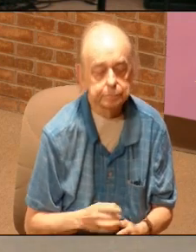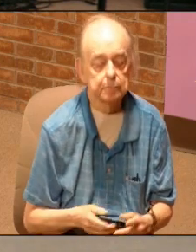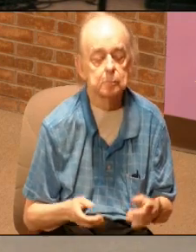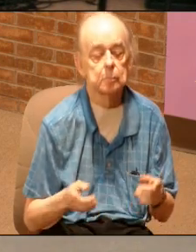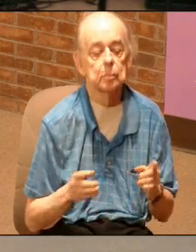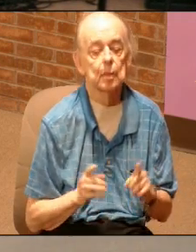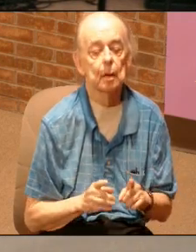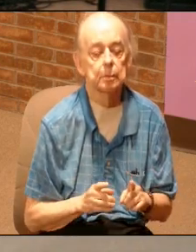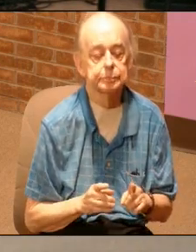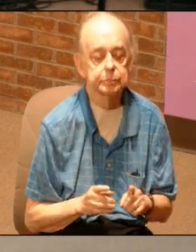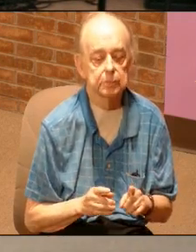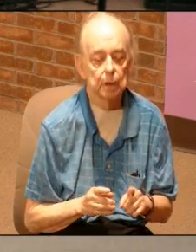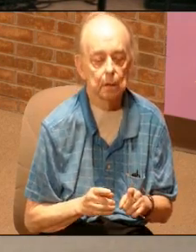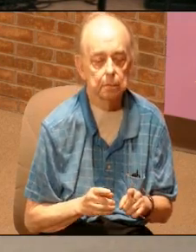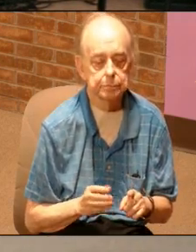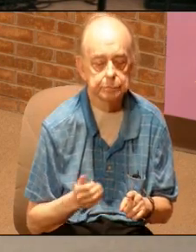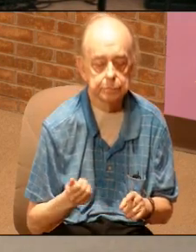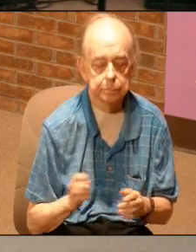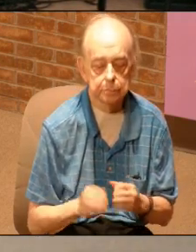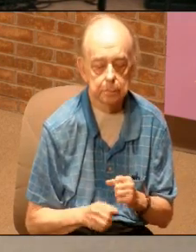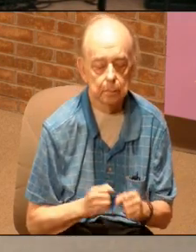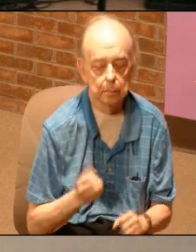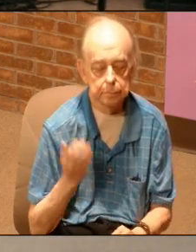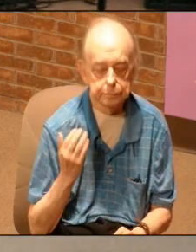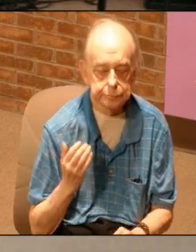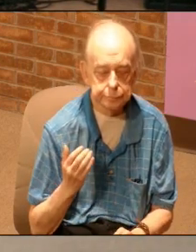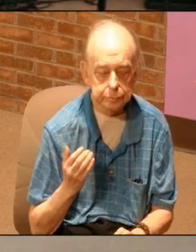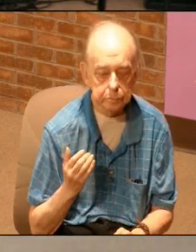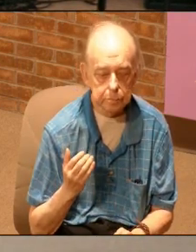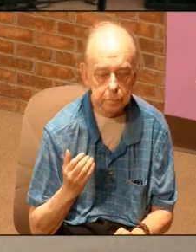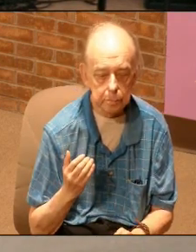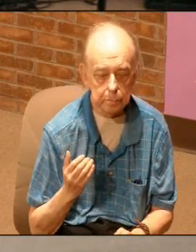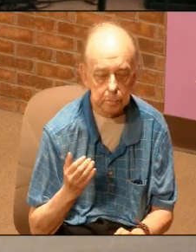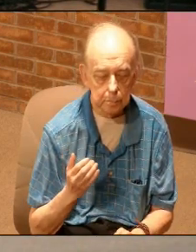happened was, a few years ago,